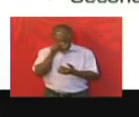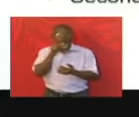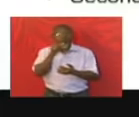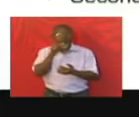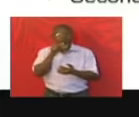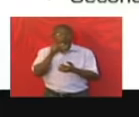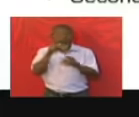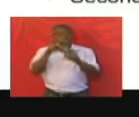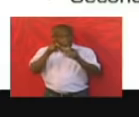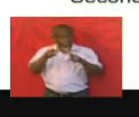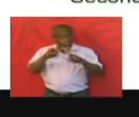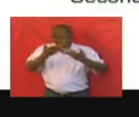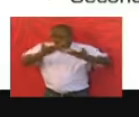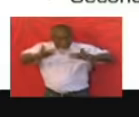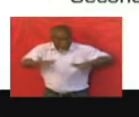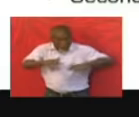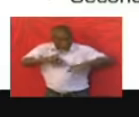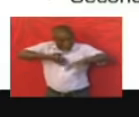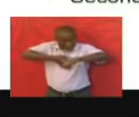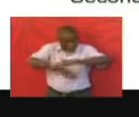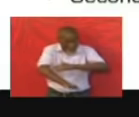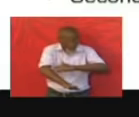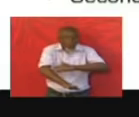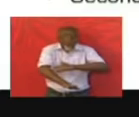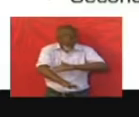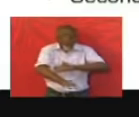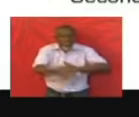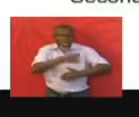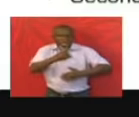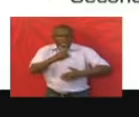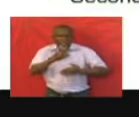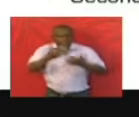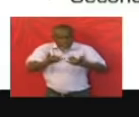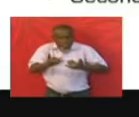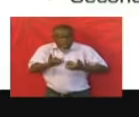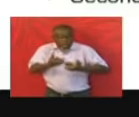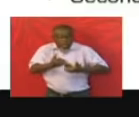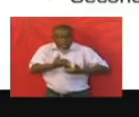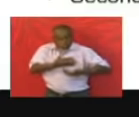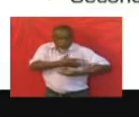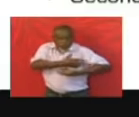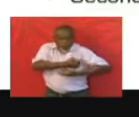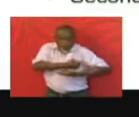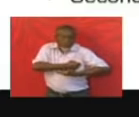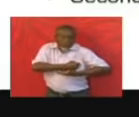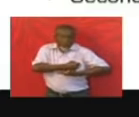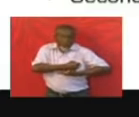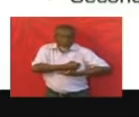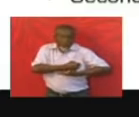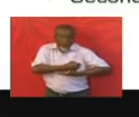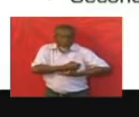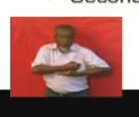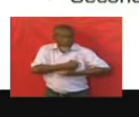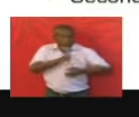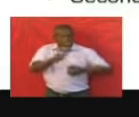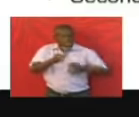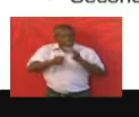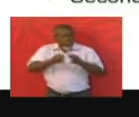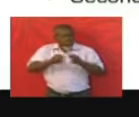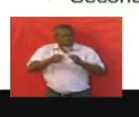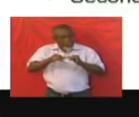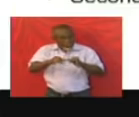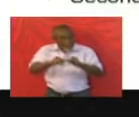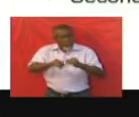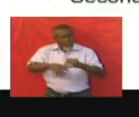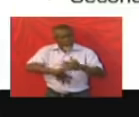breastfeeding. For those who go into pregnancy and they've had their first dose of Sinopharm, at this time we